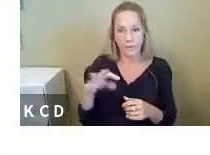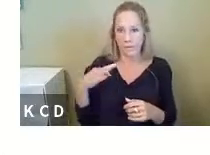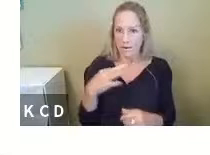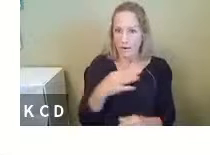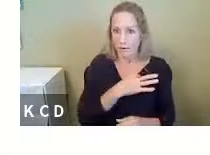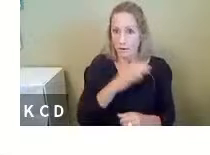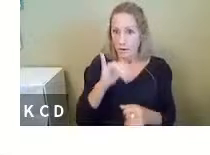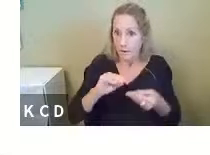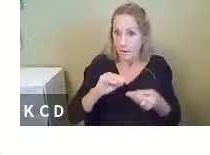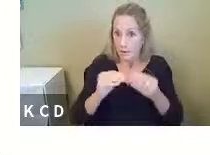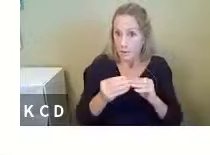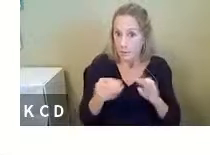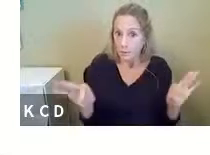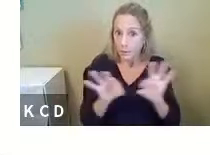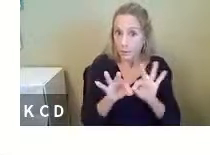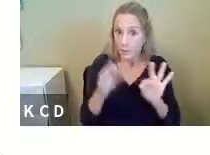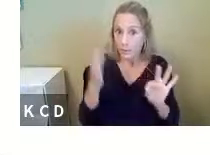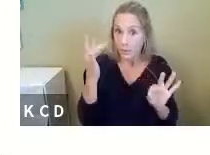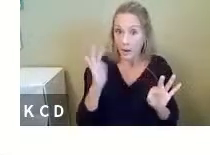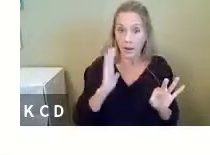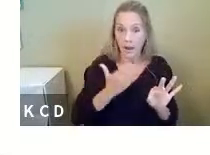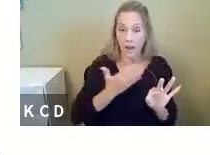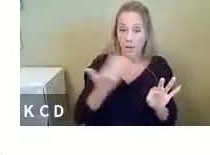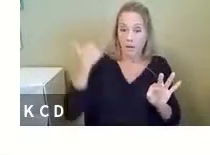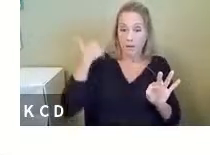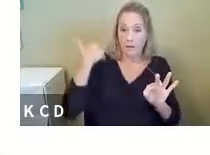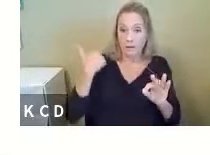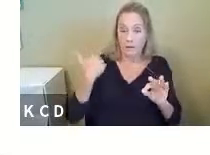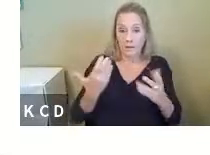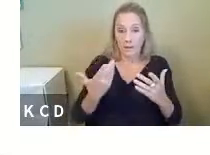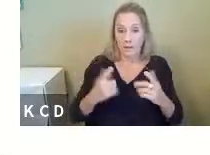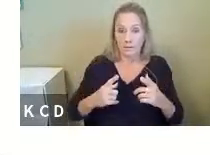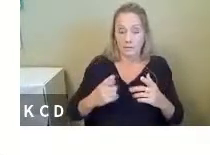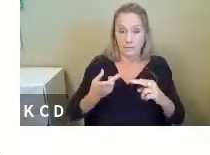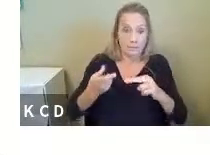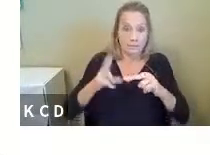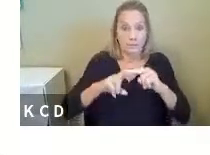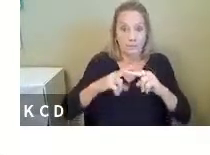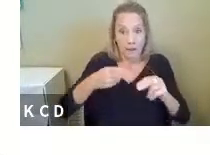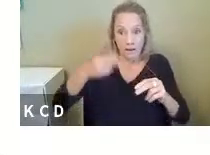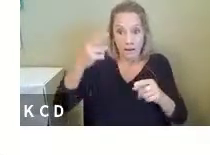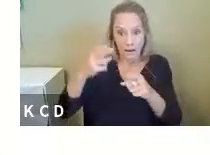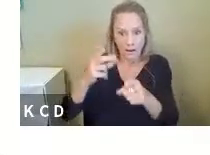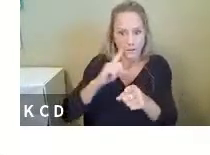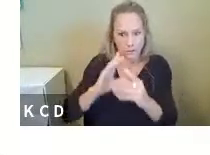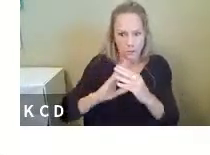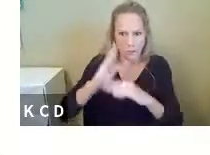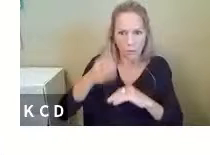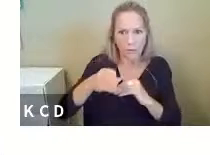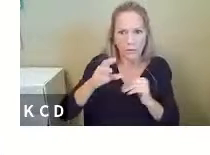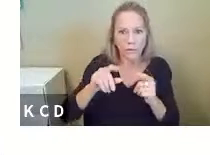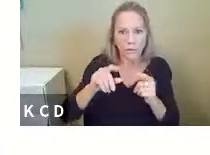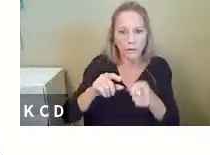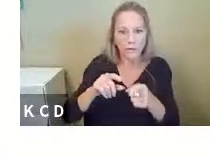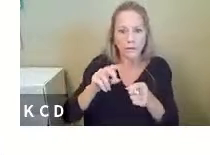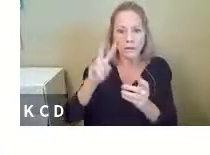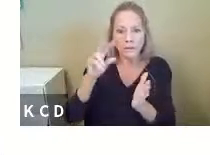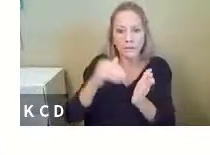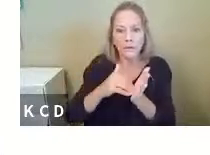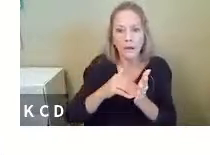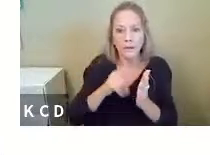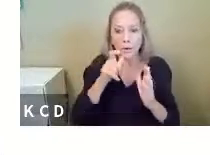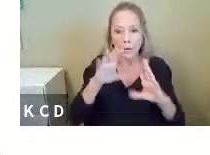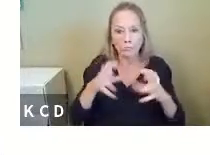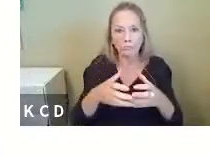is important because at our peak up there, we were up over 2,000 folks self-isolating or